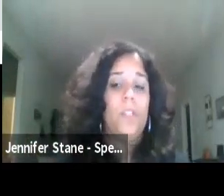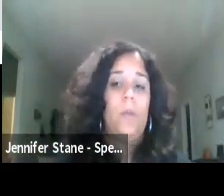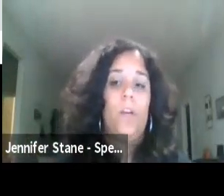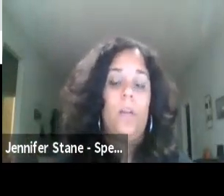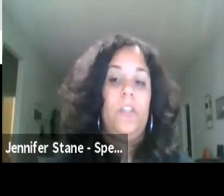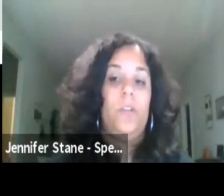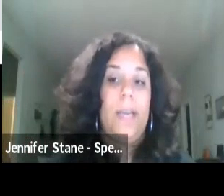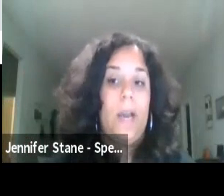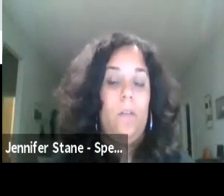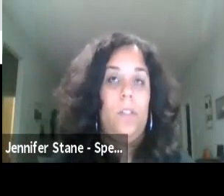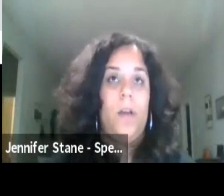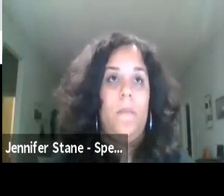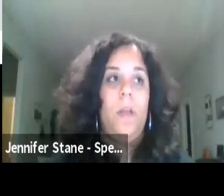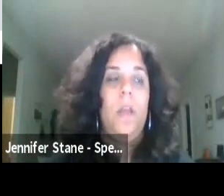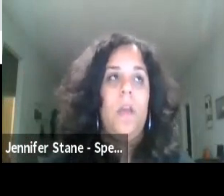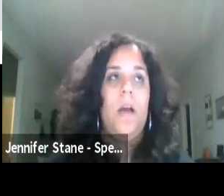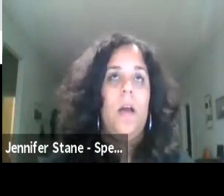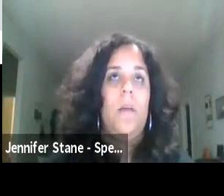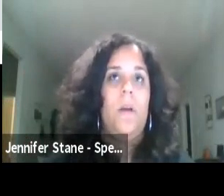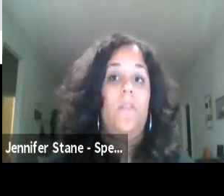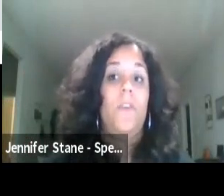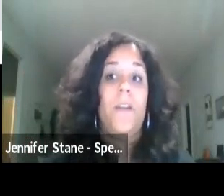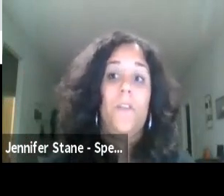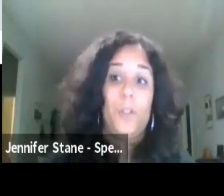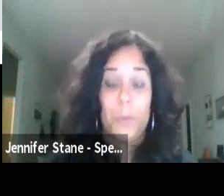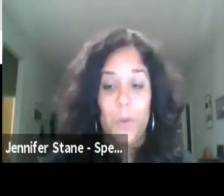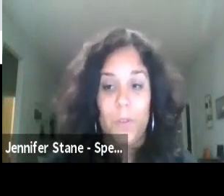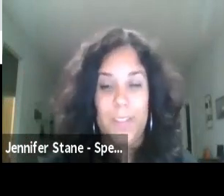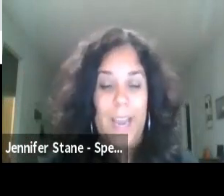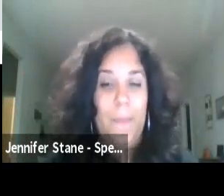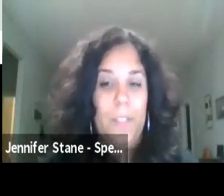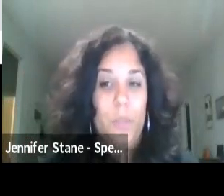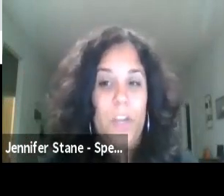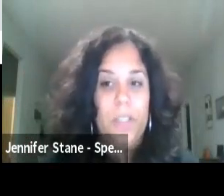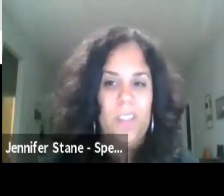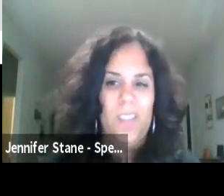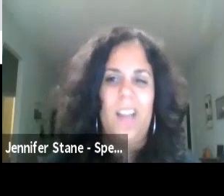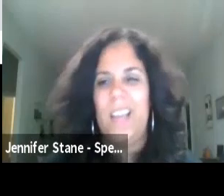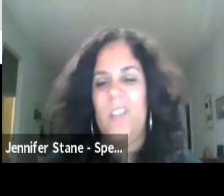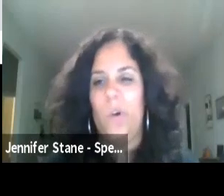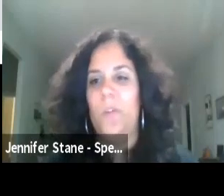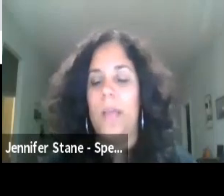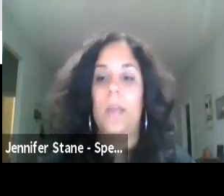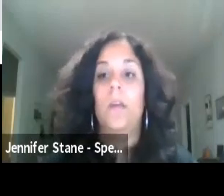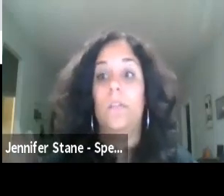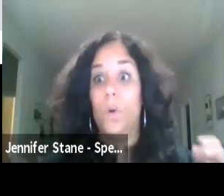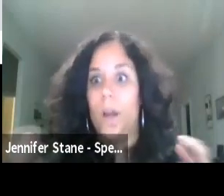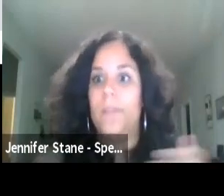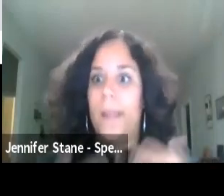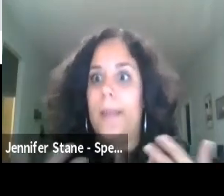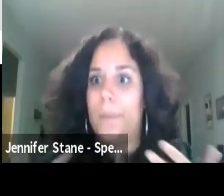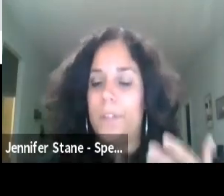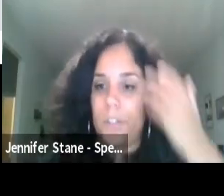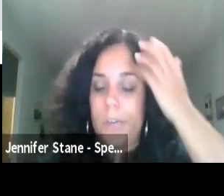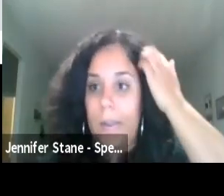of those, and we're going to be trying out some fun virtual type situations. It's not like the normal, like full